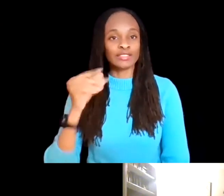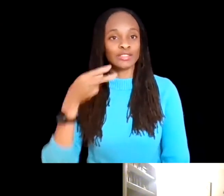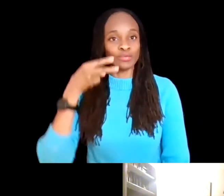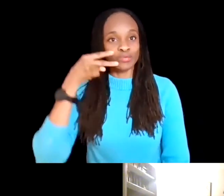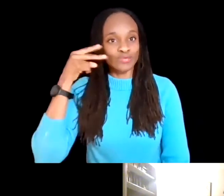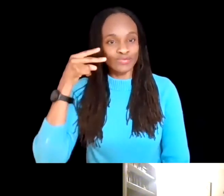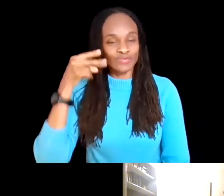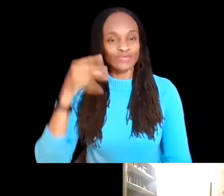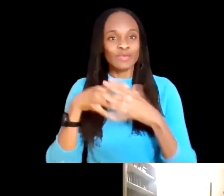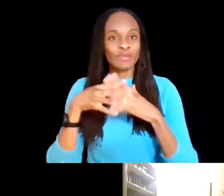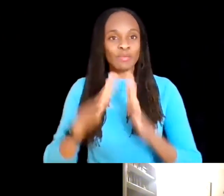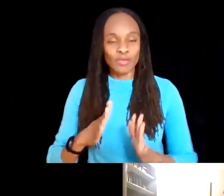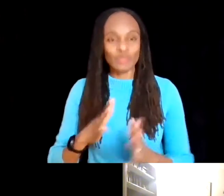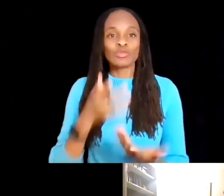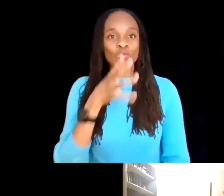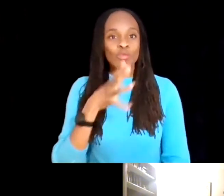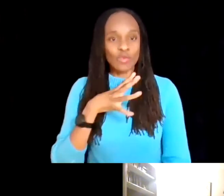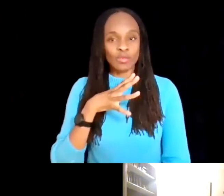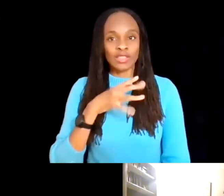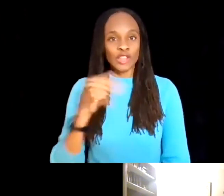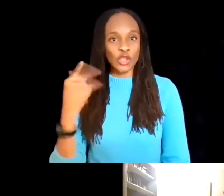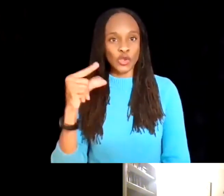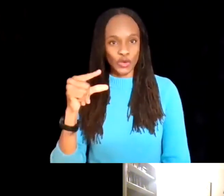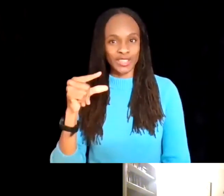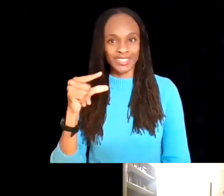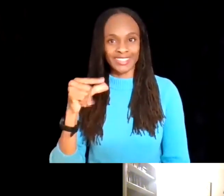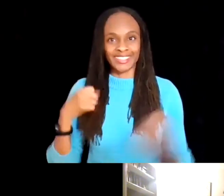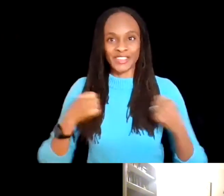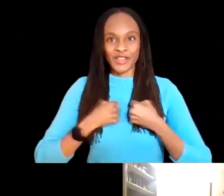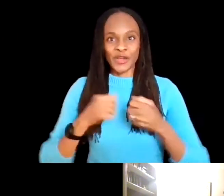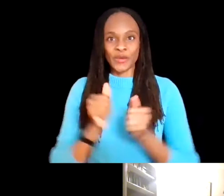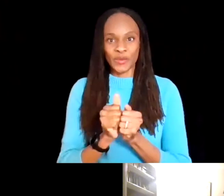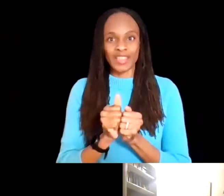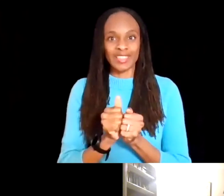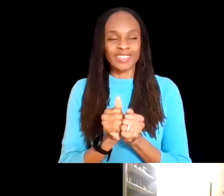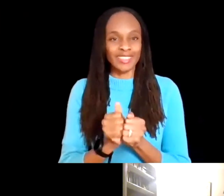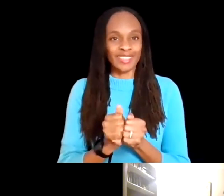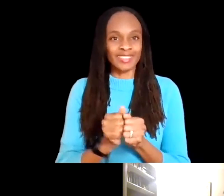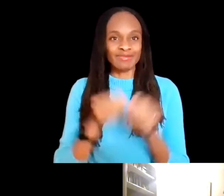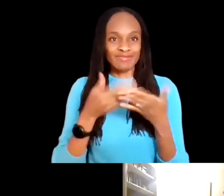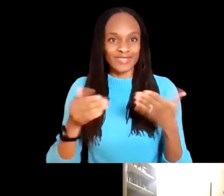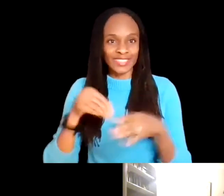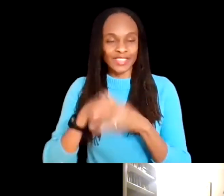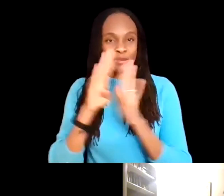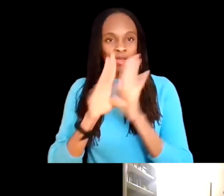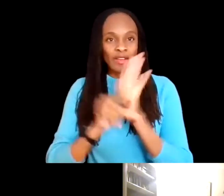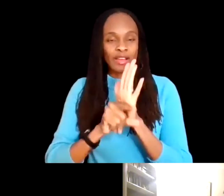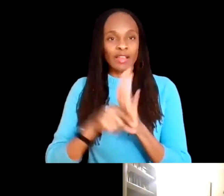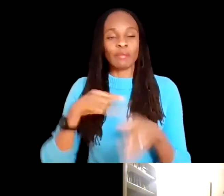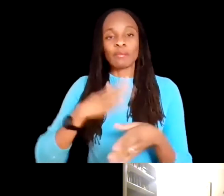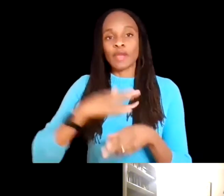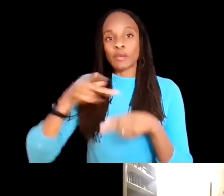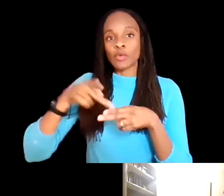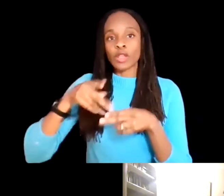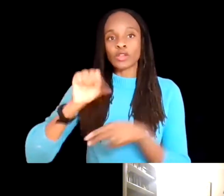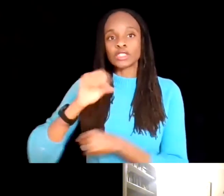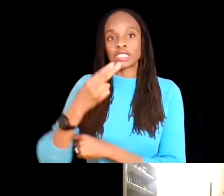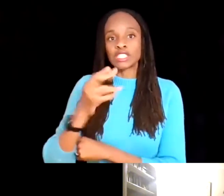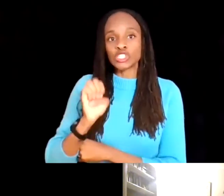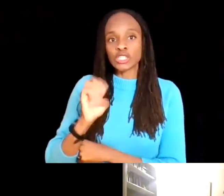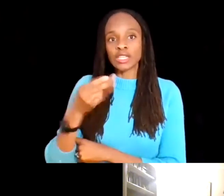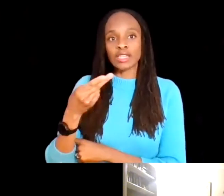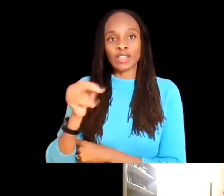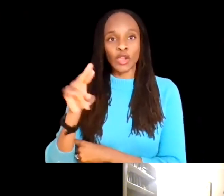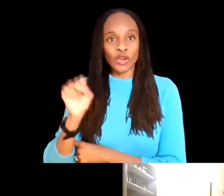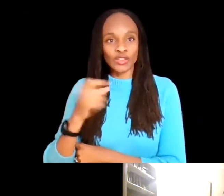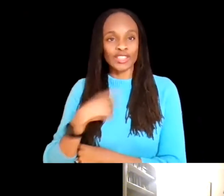green coat with a lot of books and a piano in the background. My pronouns are she, her. I am a writer,